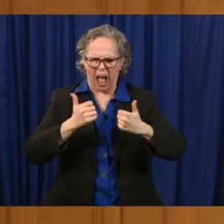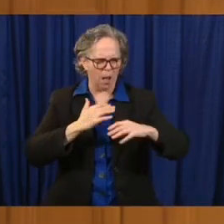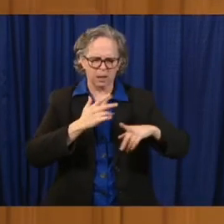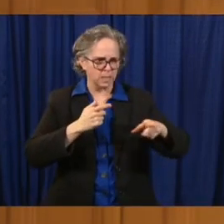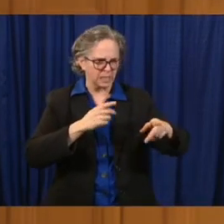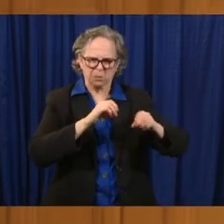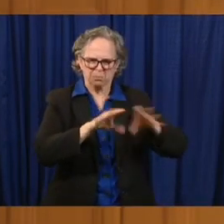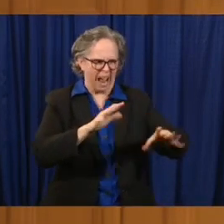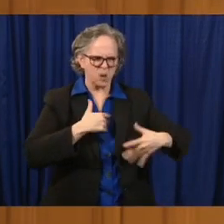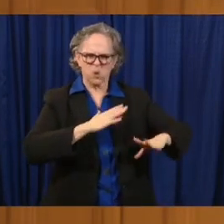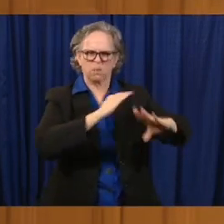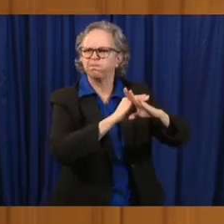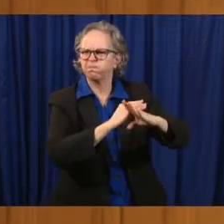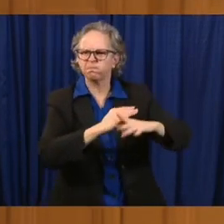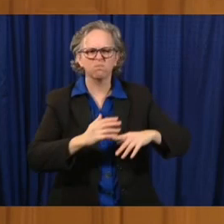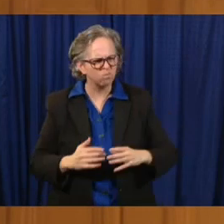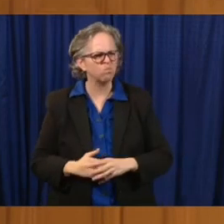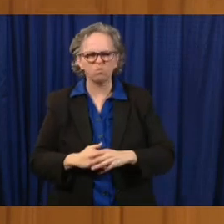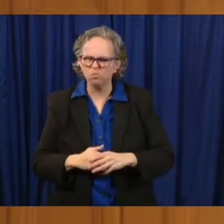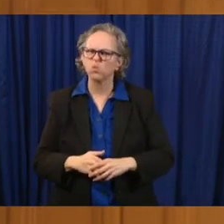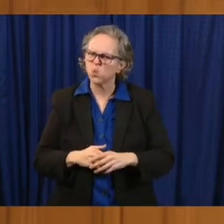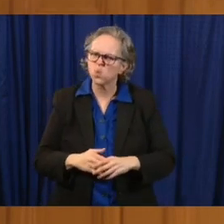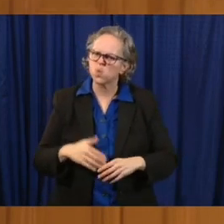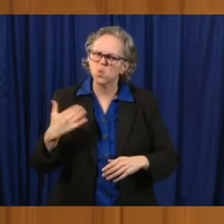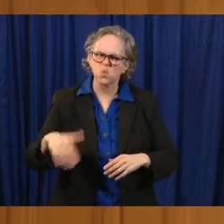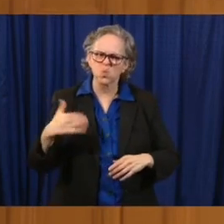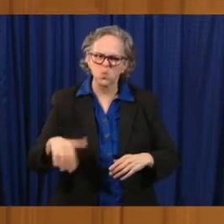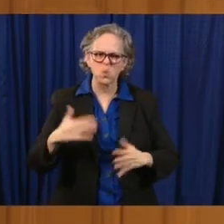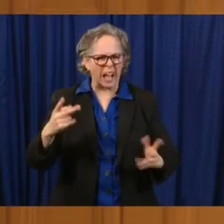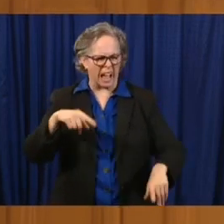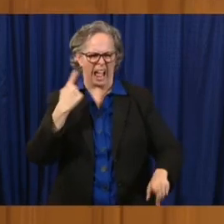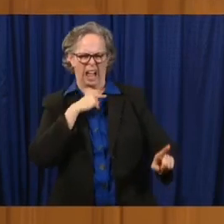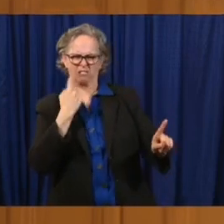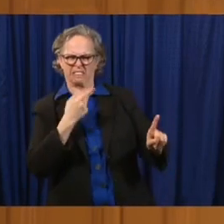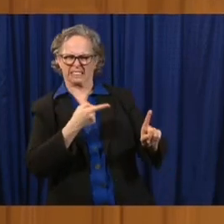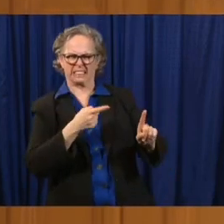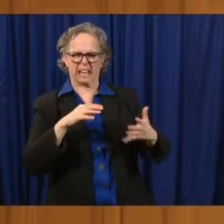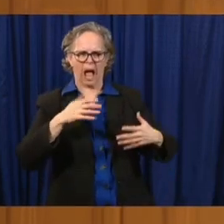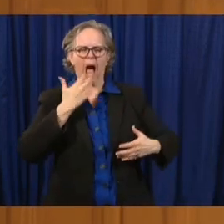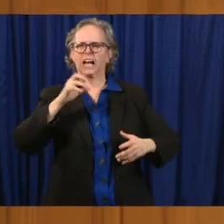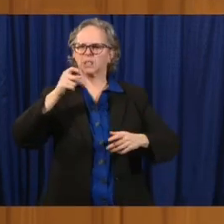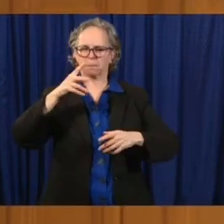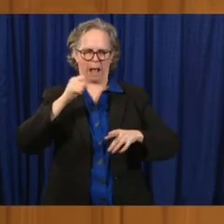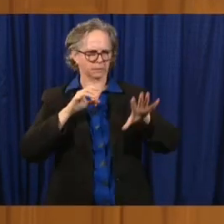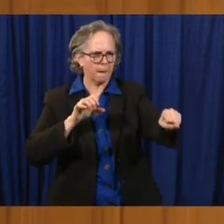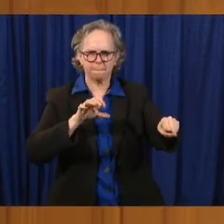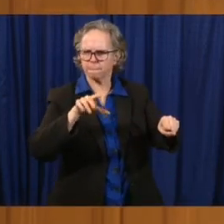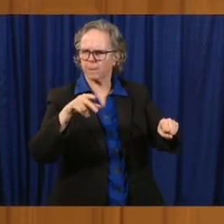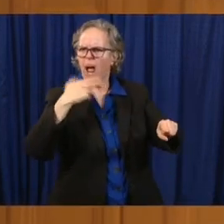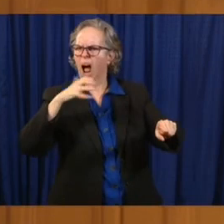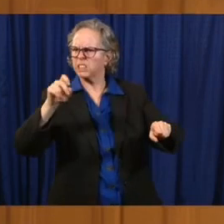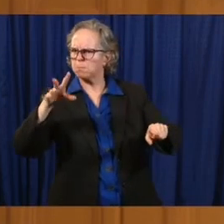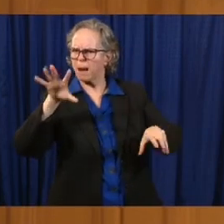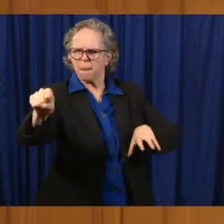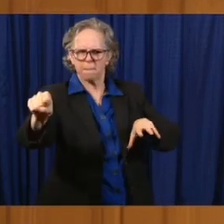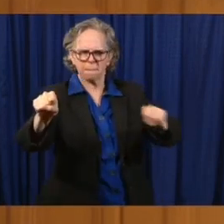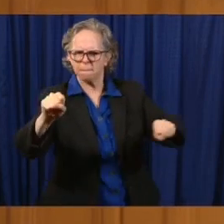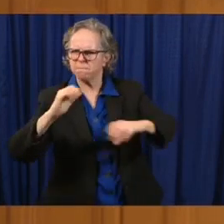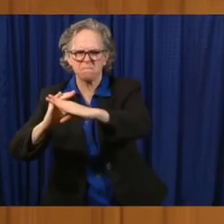forward in the months to come, these are areas that we have to keep close tabs on. And again,